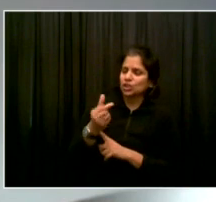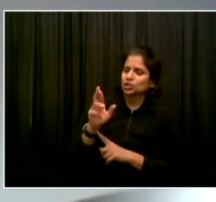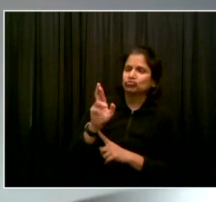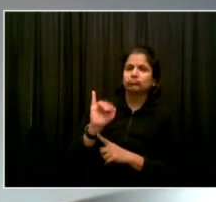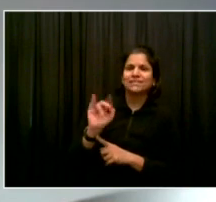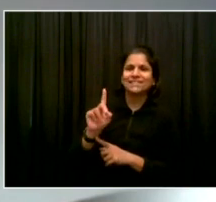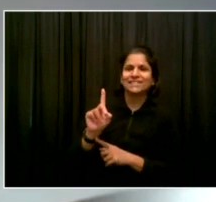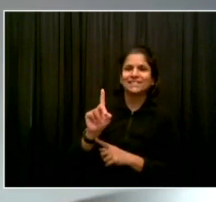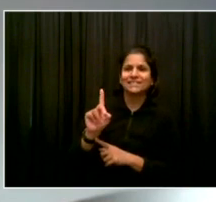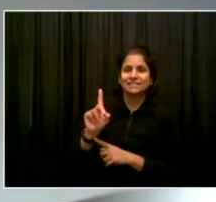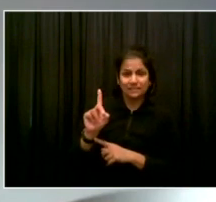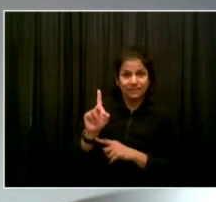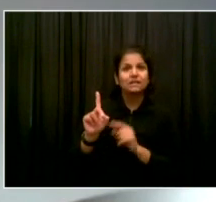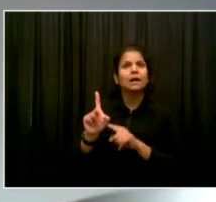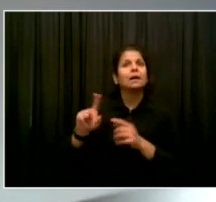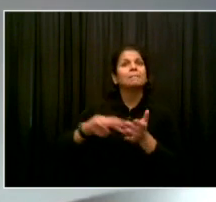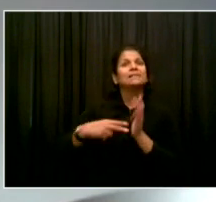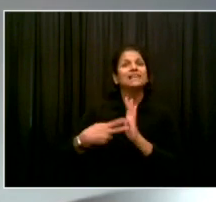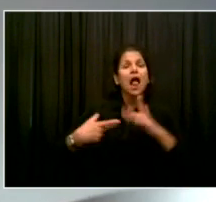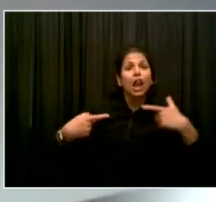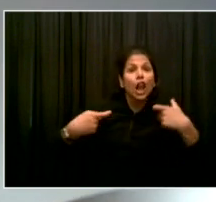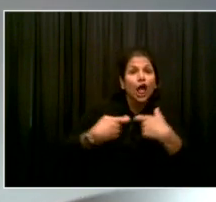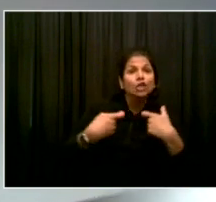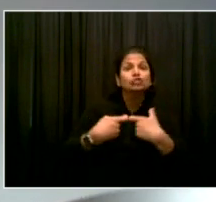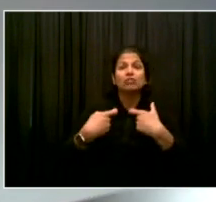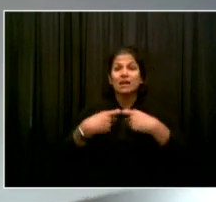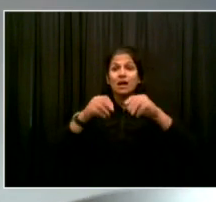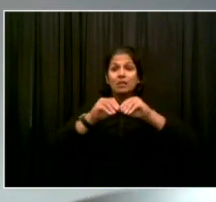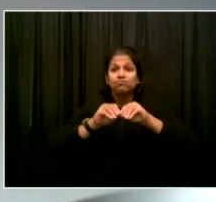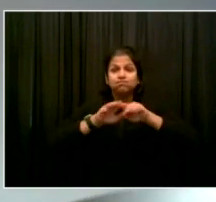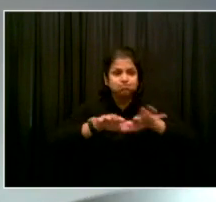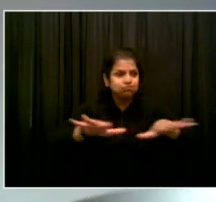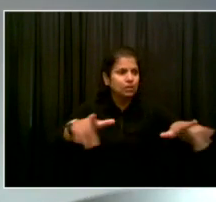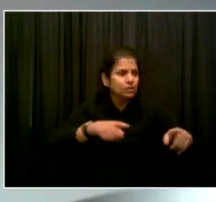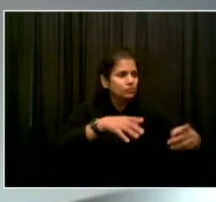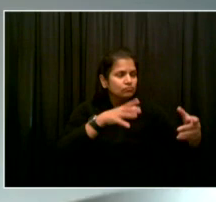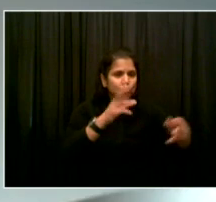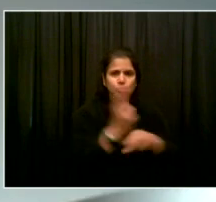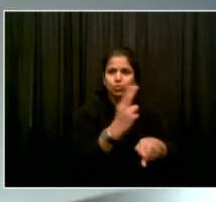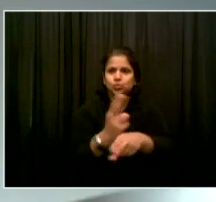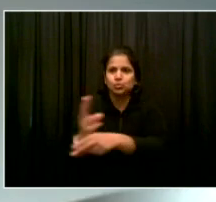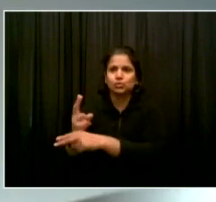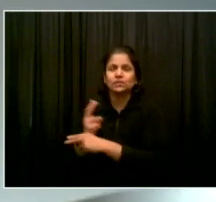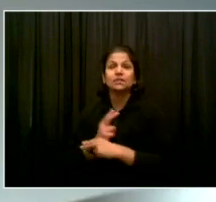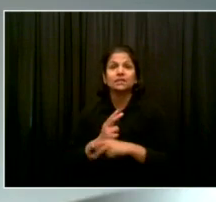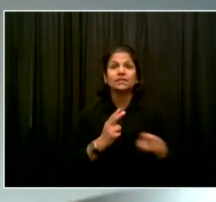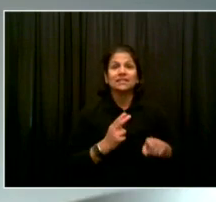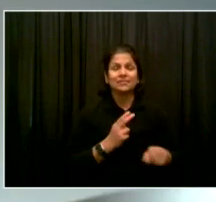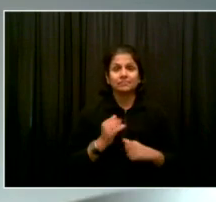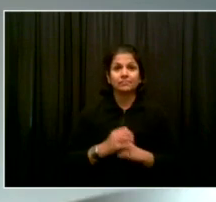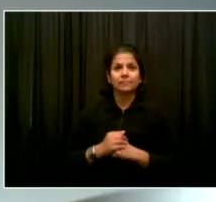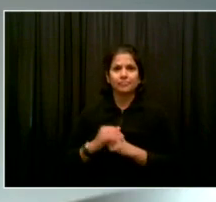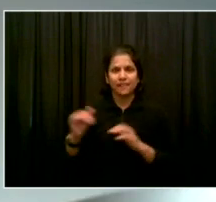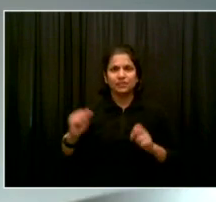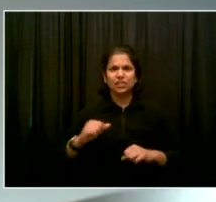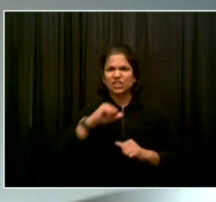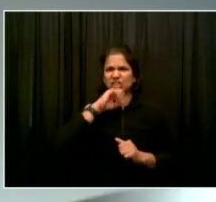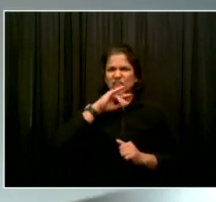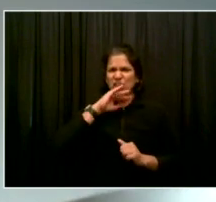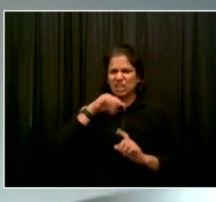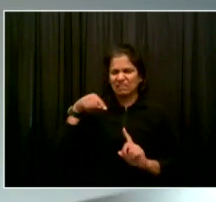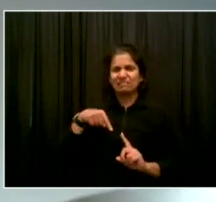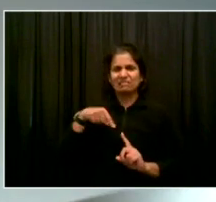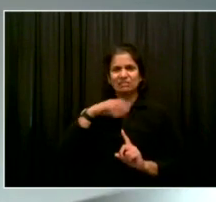Our downstate grid is very dirty. It relies, about 3/4 of the power comes from polluting fossil fuel plants and